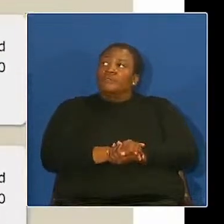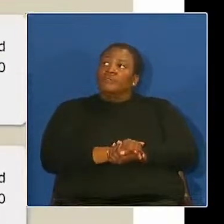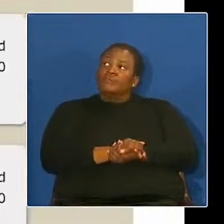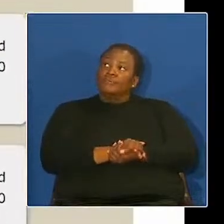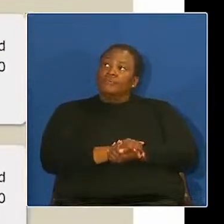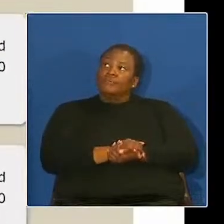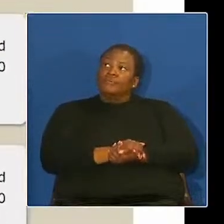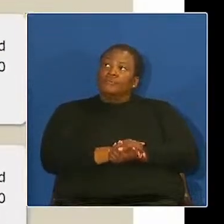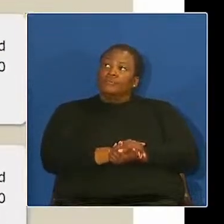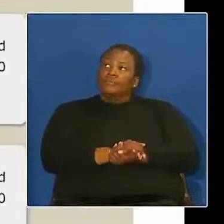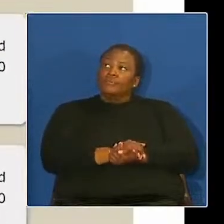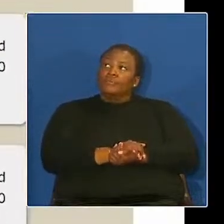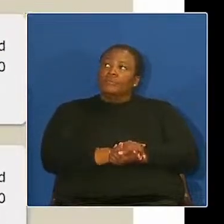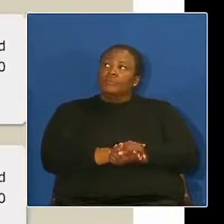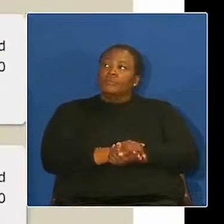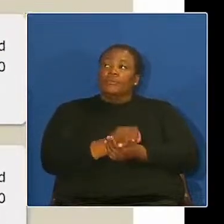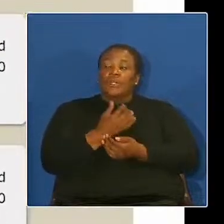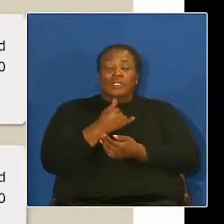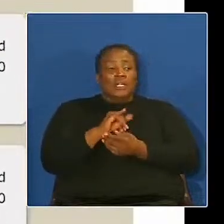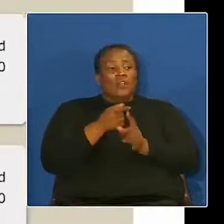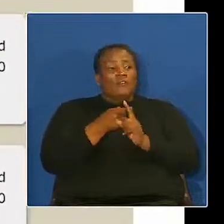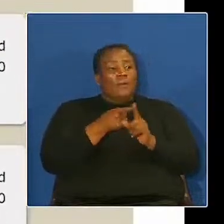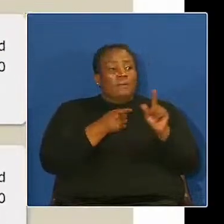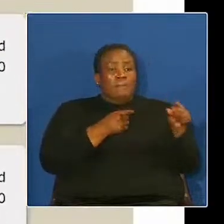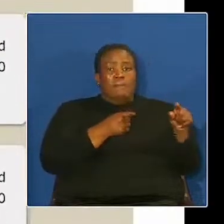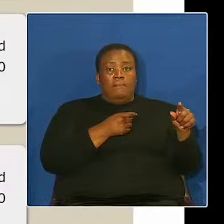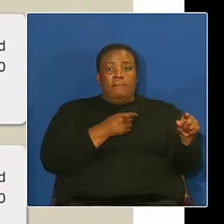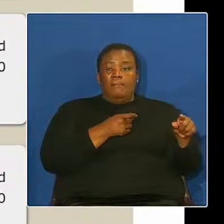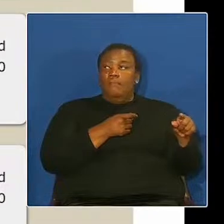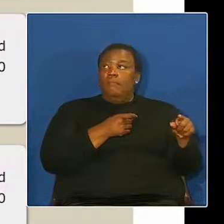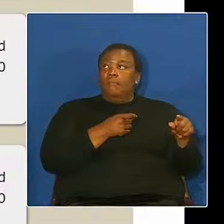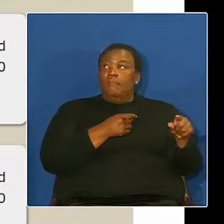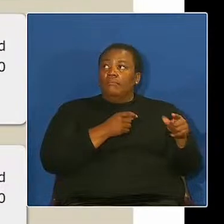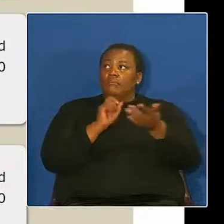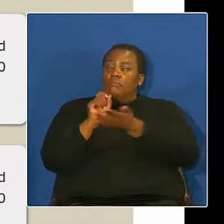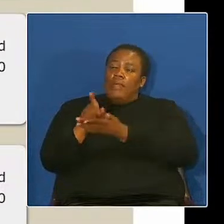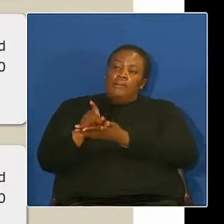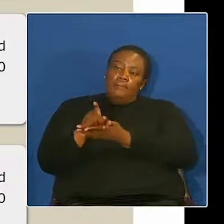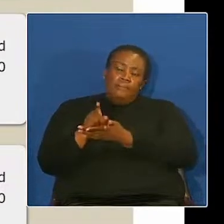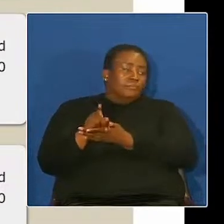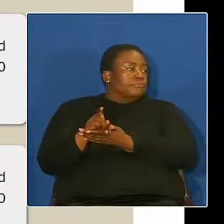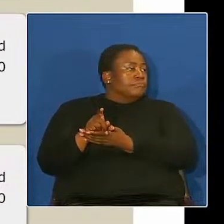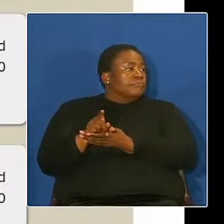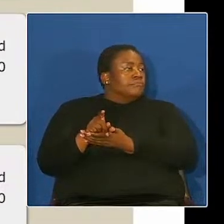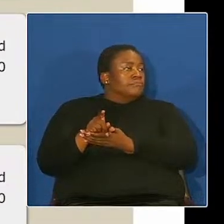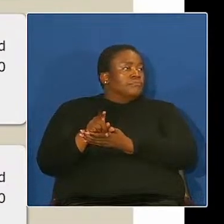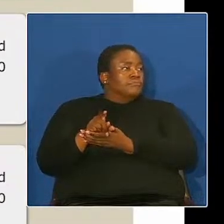the next message, still from Mr. Mokhotsi to Mr. Matlala,